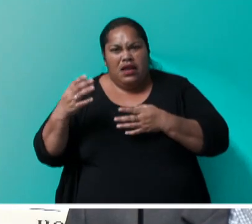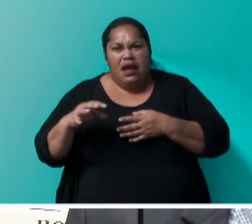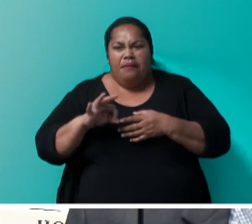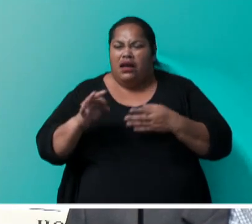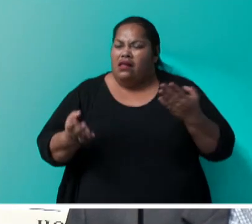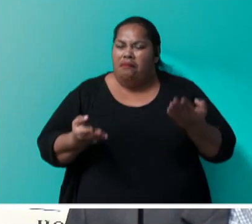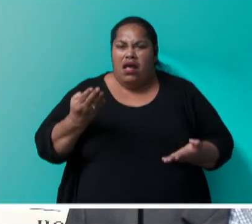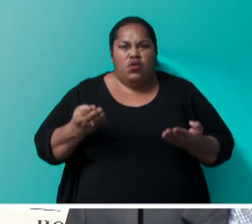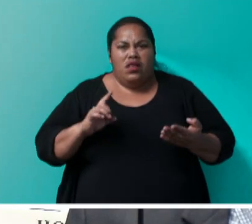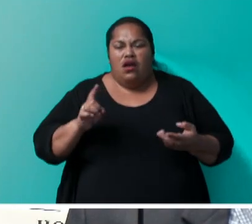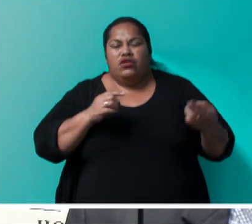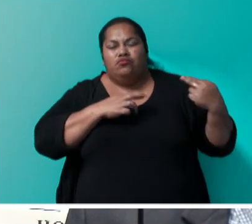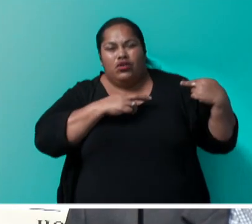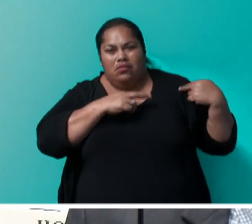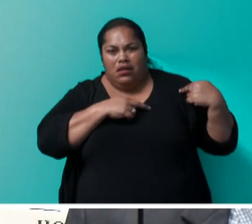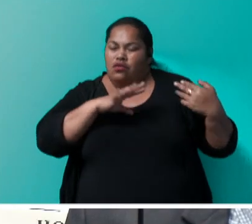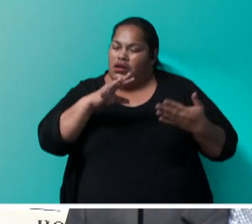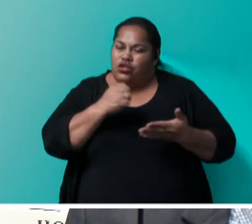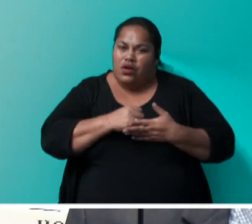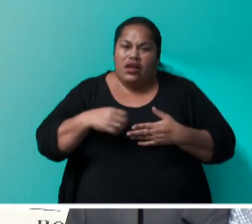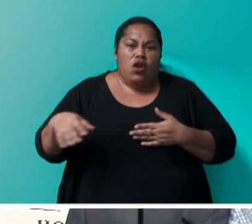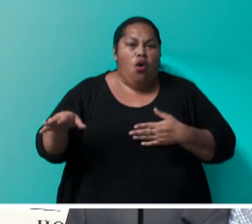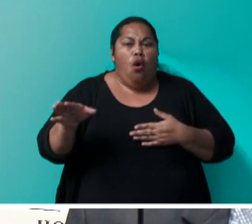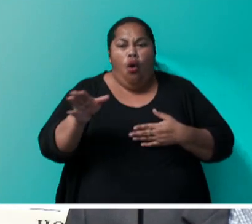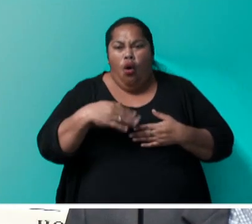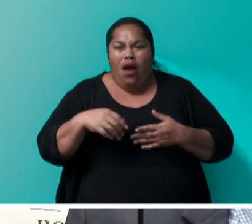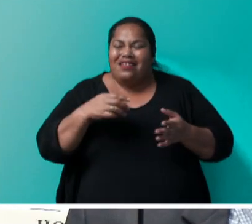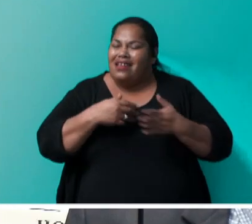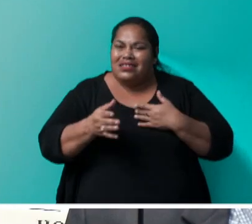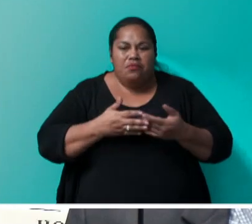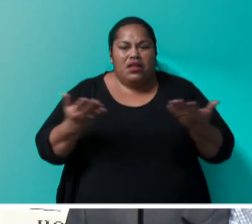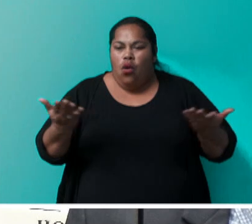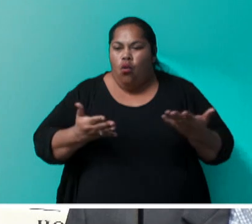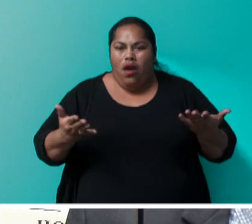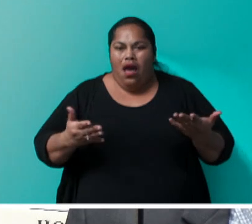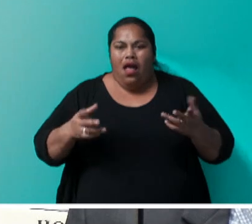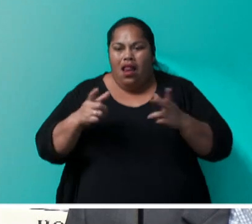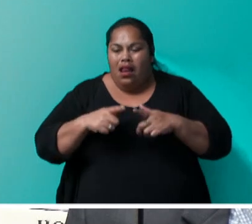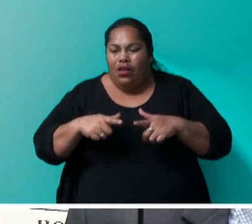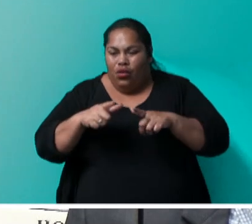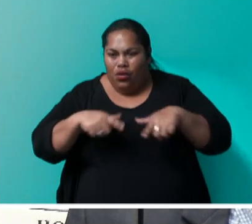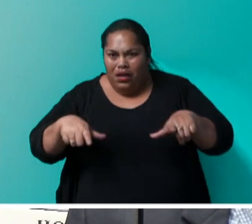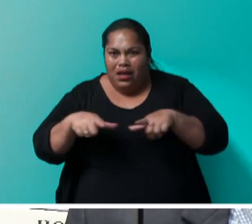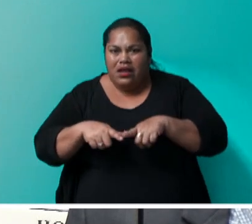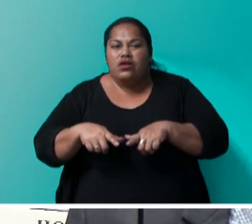our responsibility to ensure that every grower, regardless of the location or volume, is able to deliver the